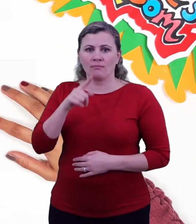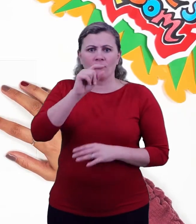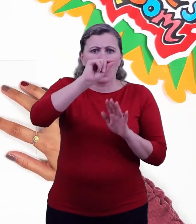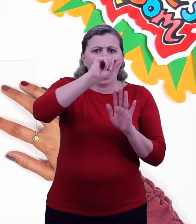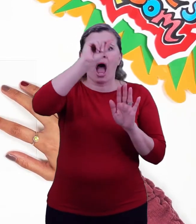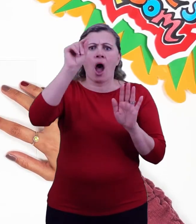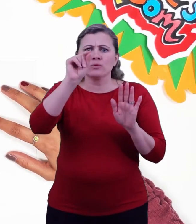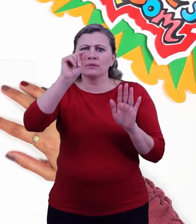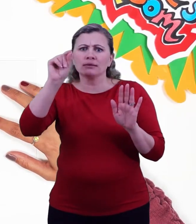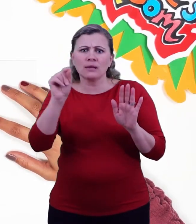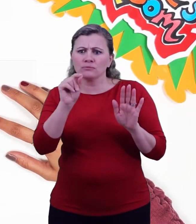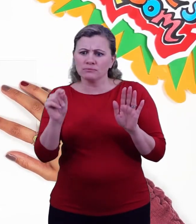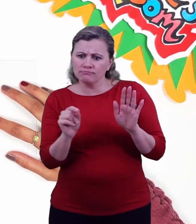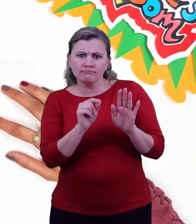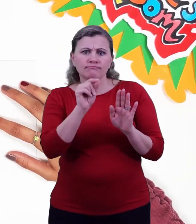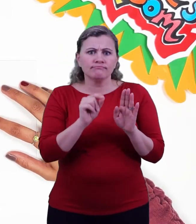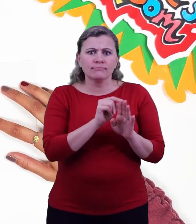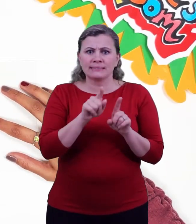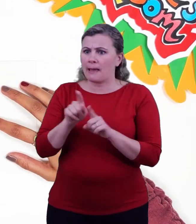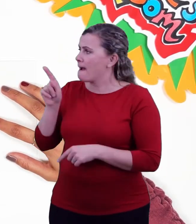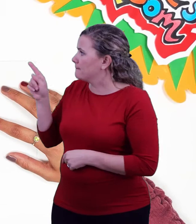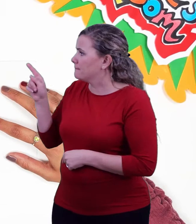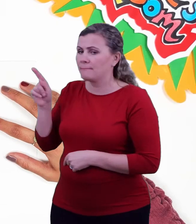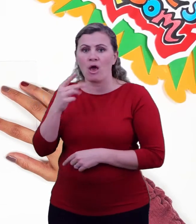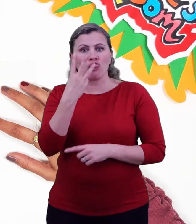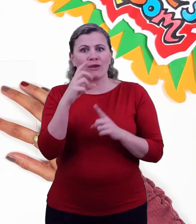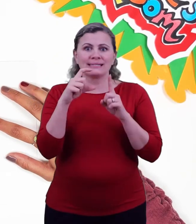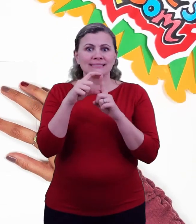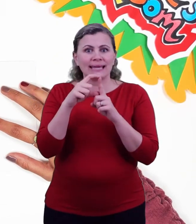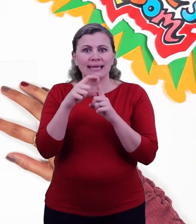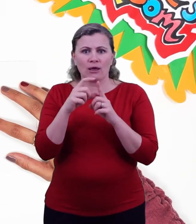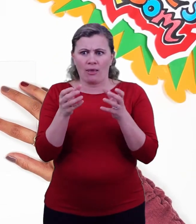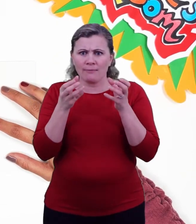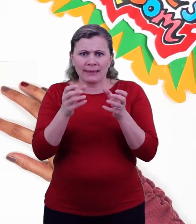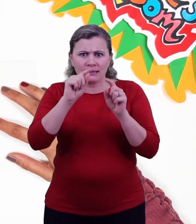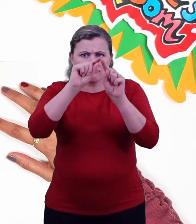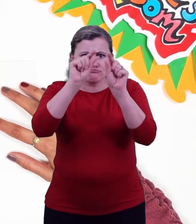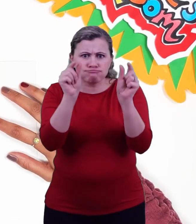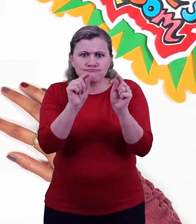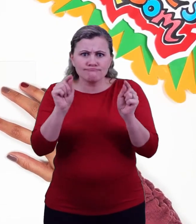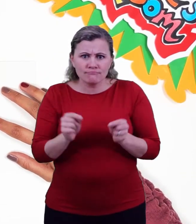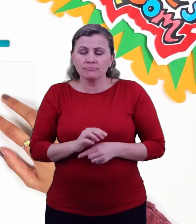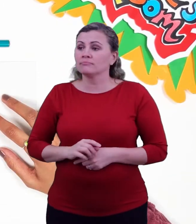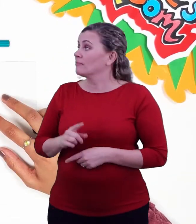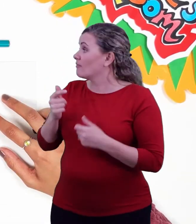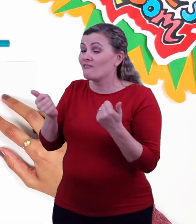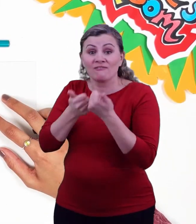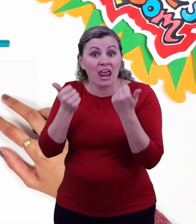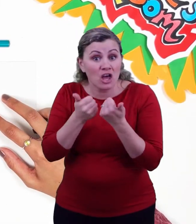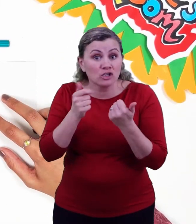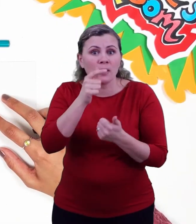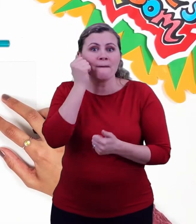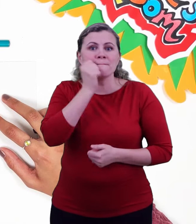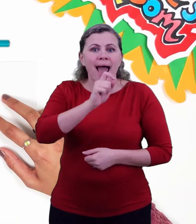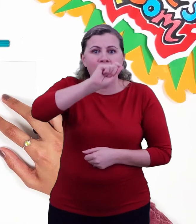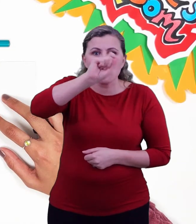Draw around each letter to create 3D bubble writing. Make sure you draw the bubbles nice and big so the letters overlap. When you're happy, outline